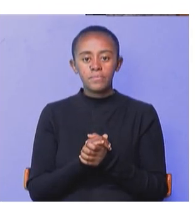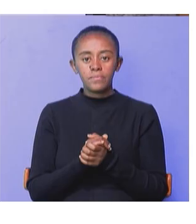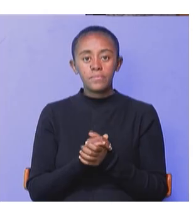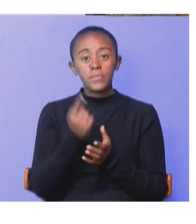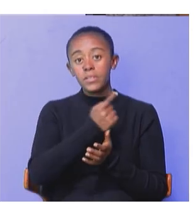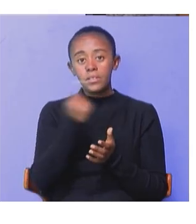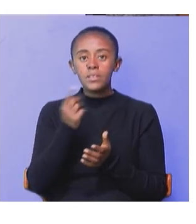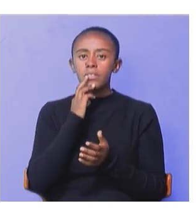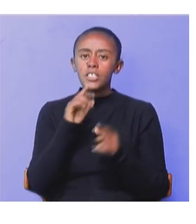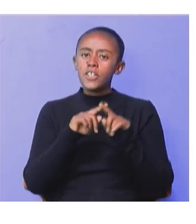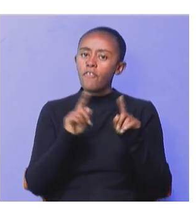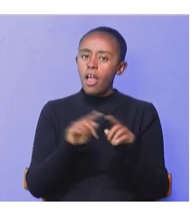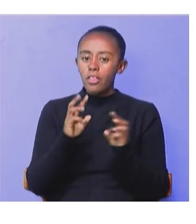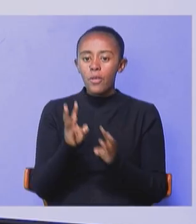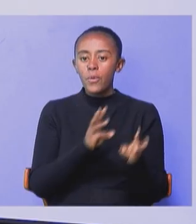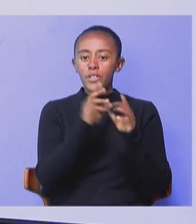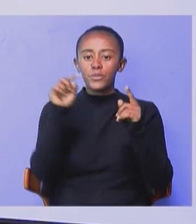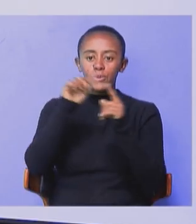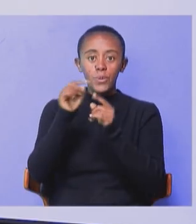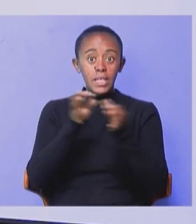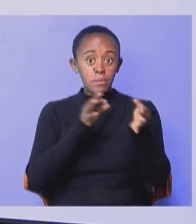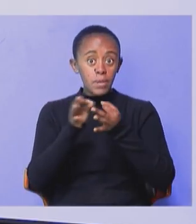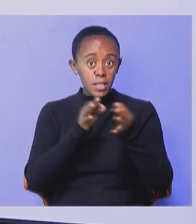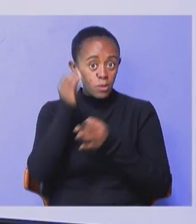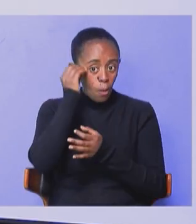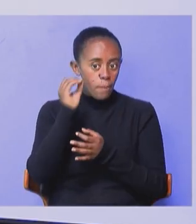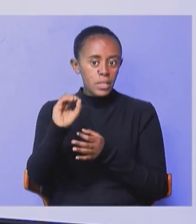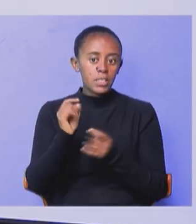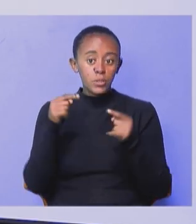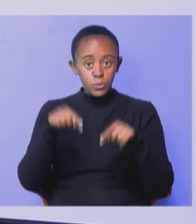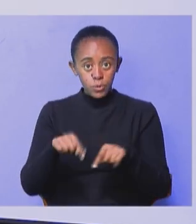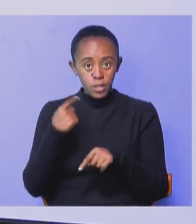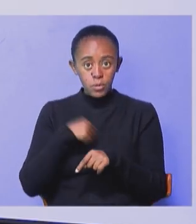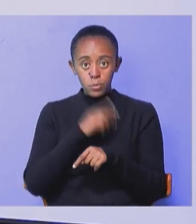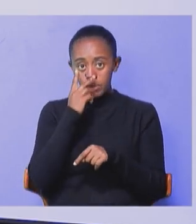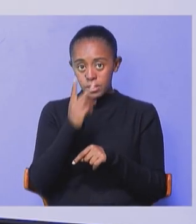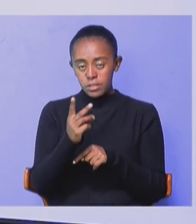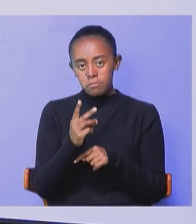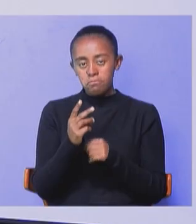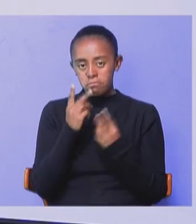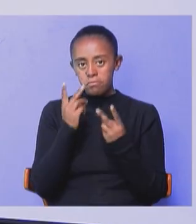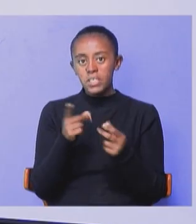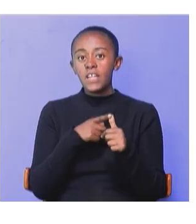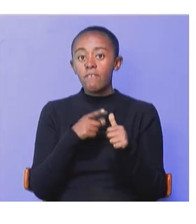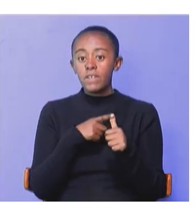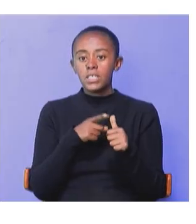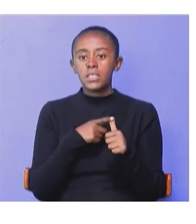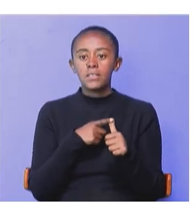There are different ways to express opinions, and today we will see some of them. The